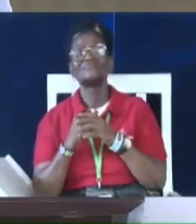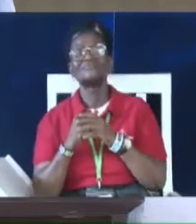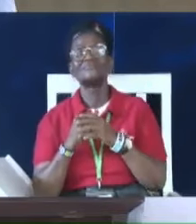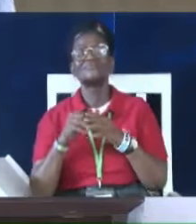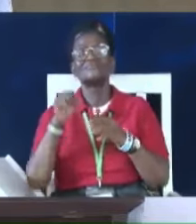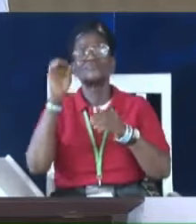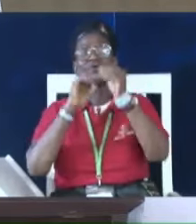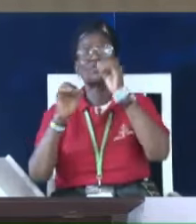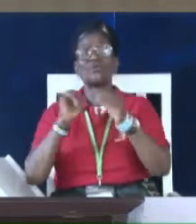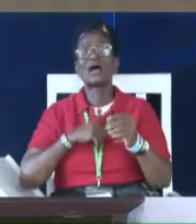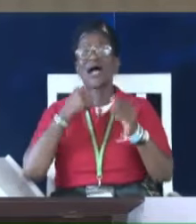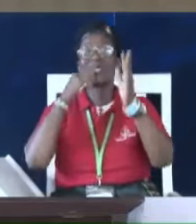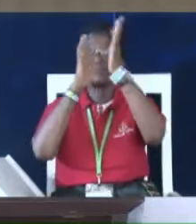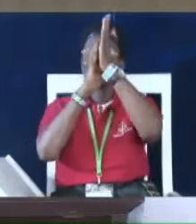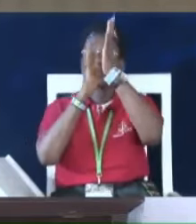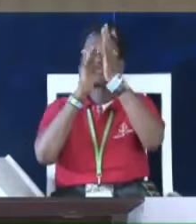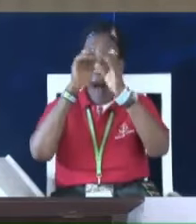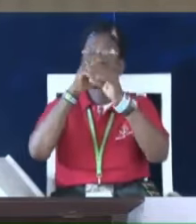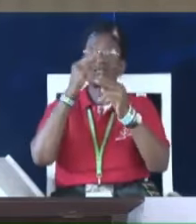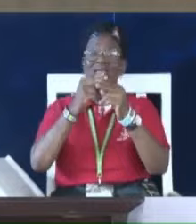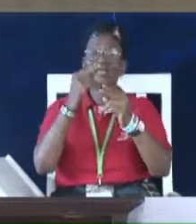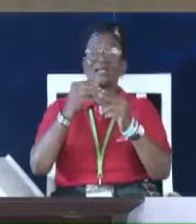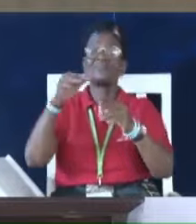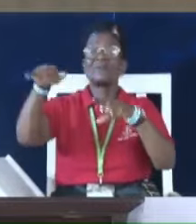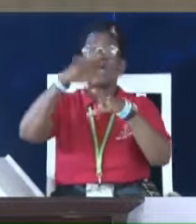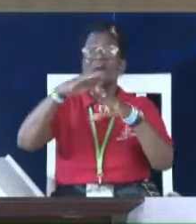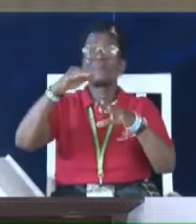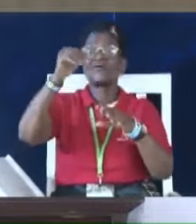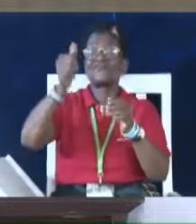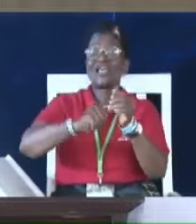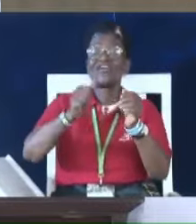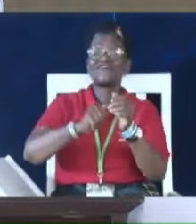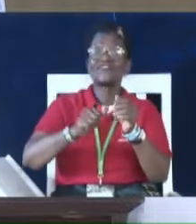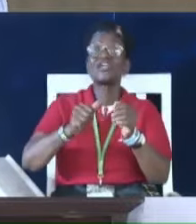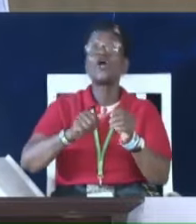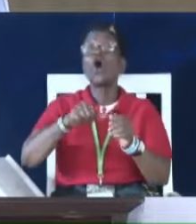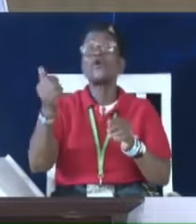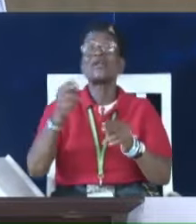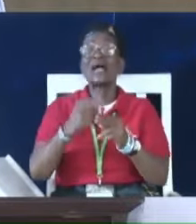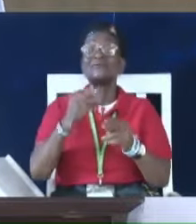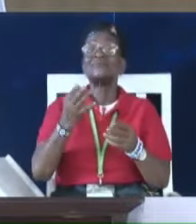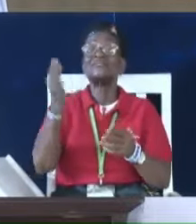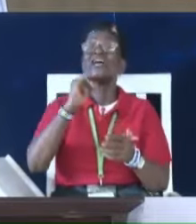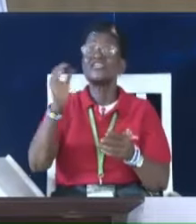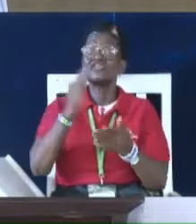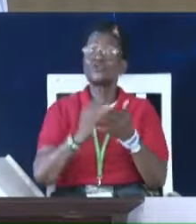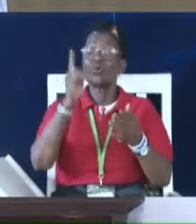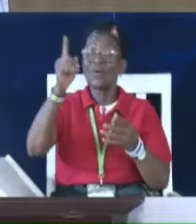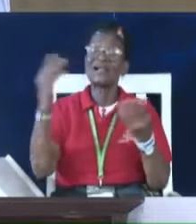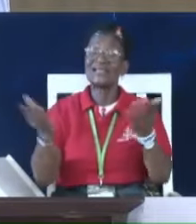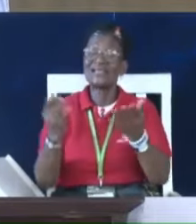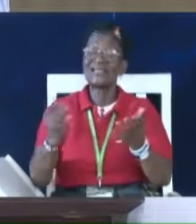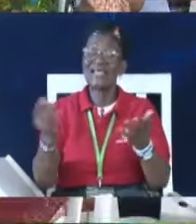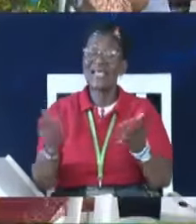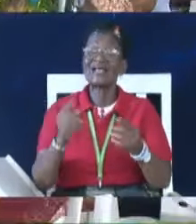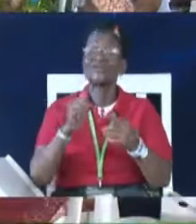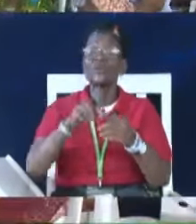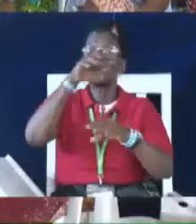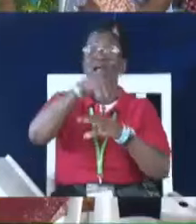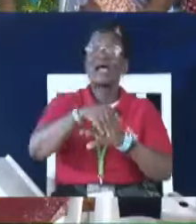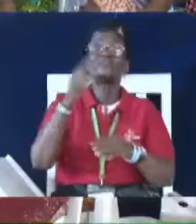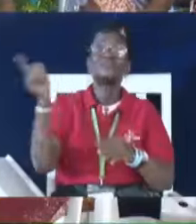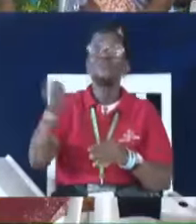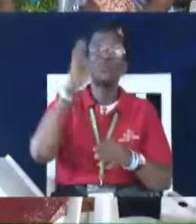Oh, I pray in the name that's above every other name. There's someone here tonight, you will never know sorrow again.